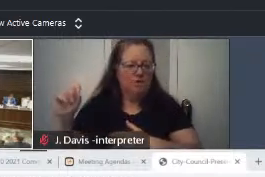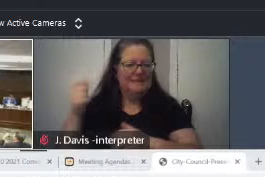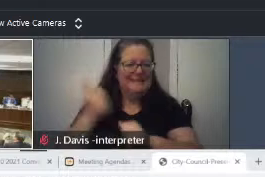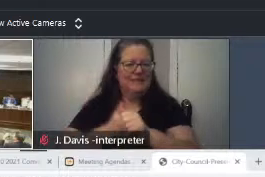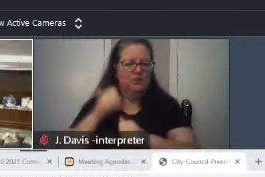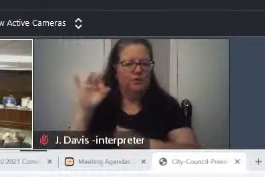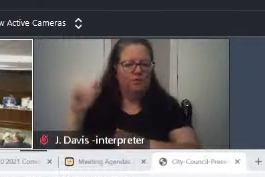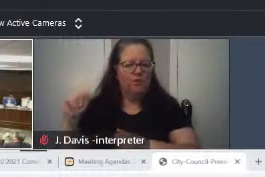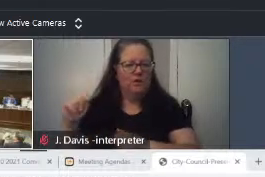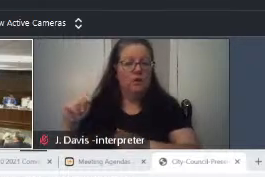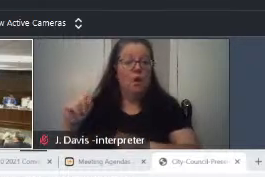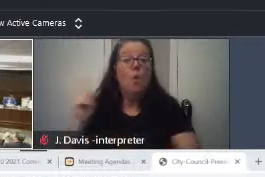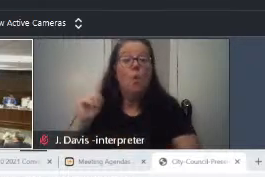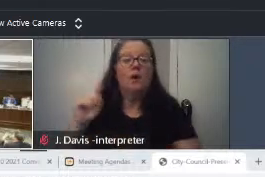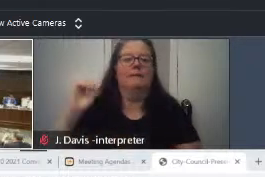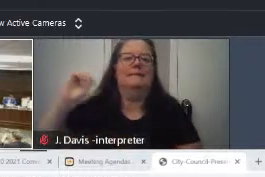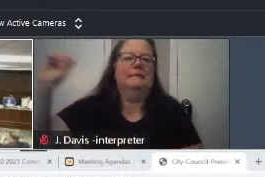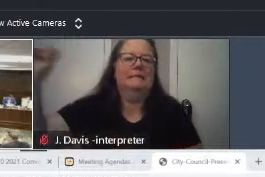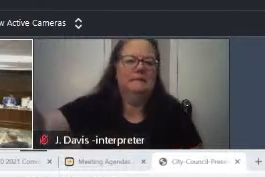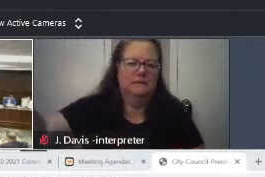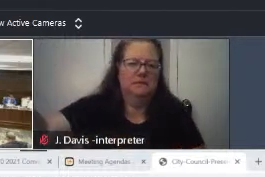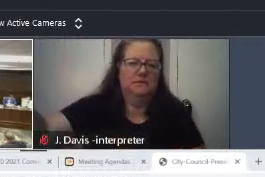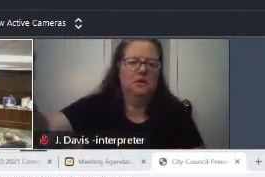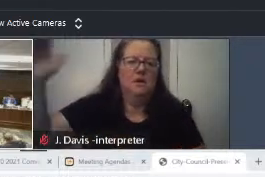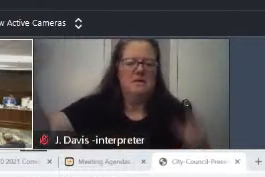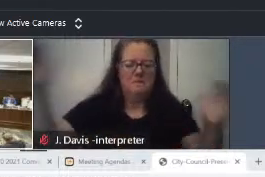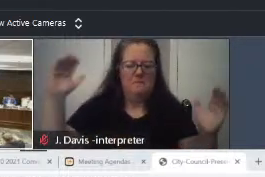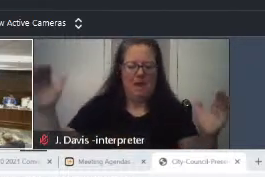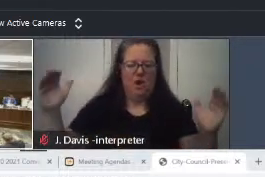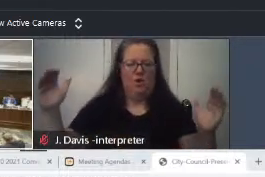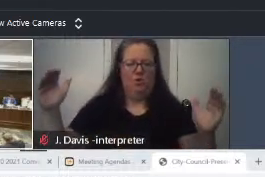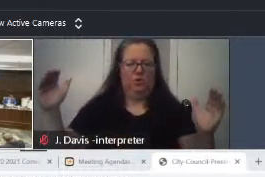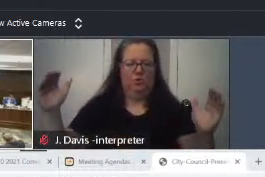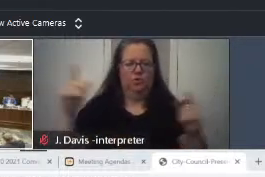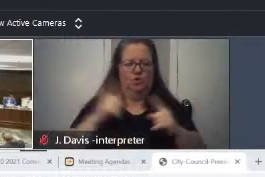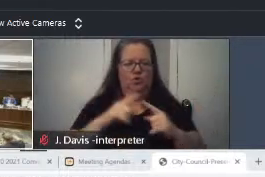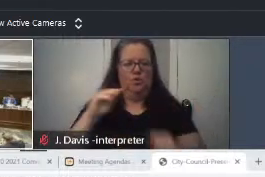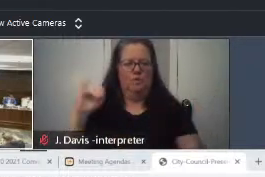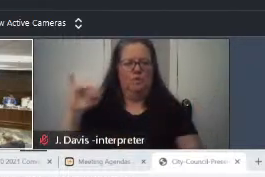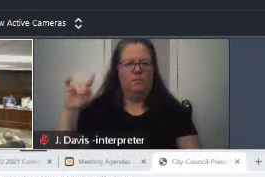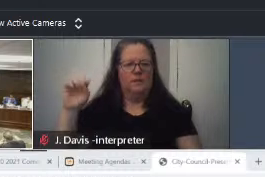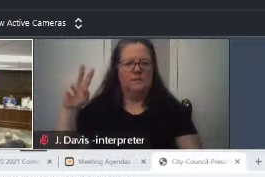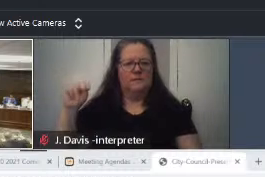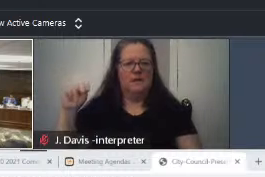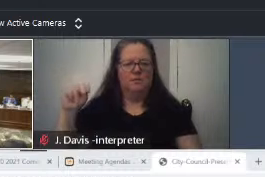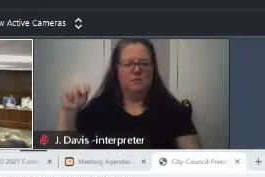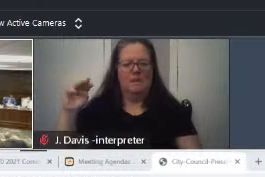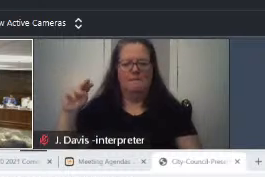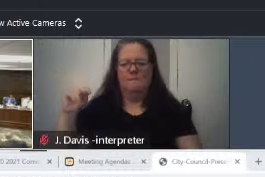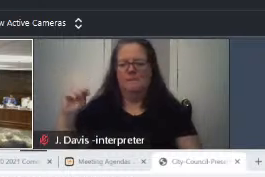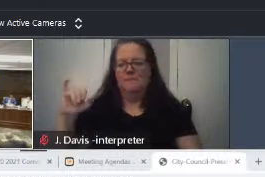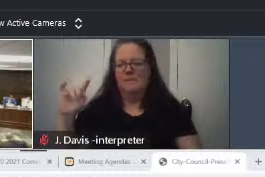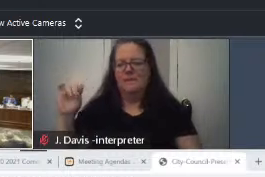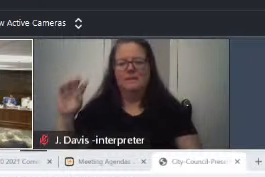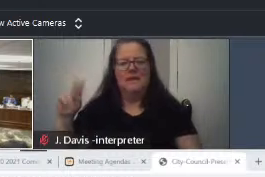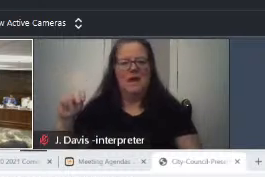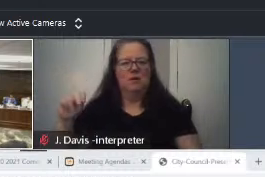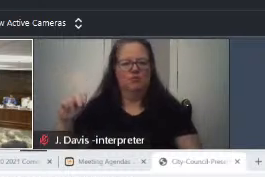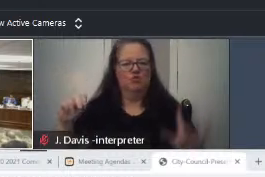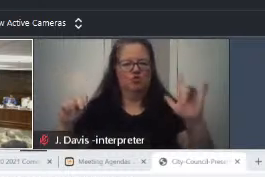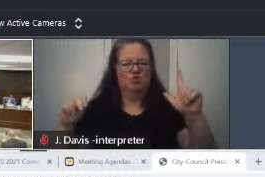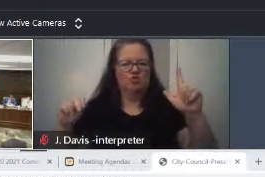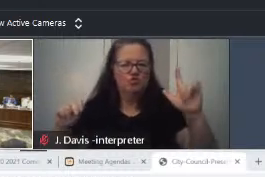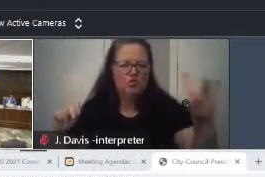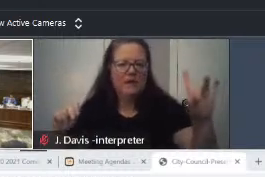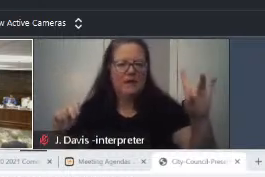out east. And they had those compared to the ones that were in Midtown. And the Midtown ones were like $28 and